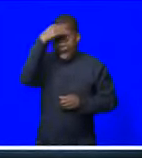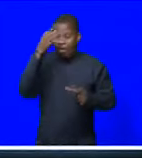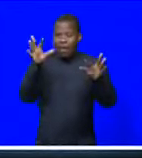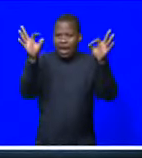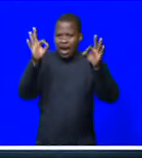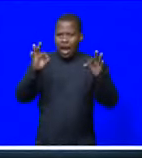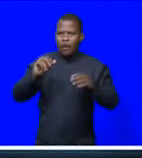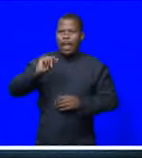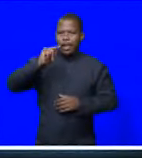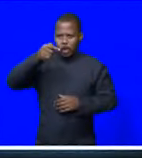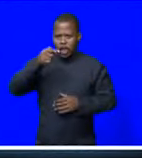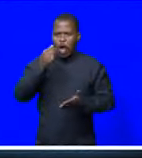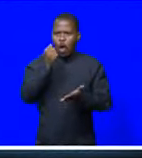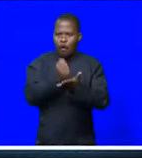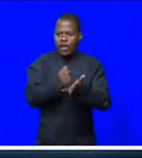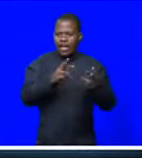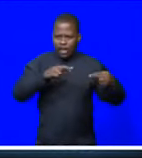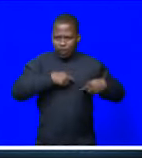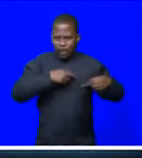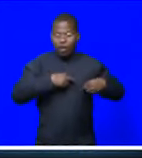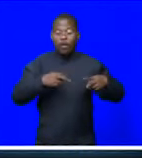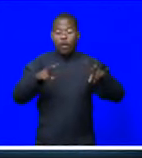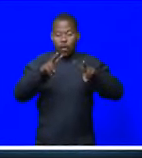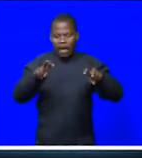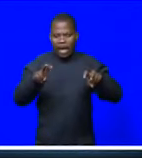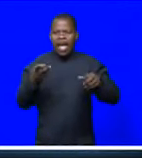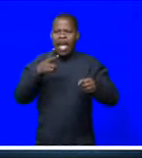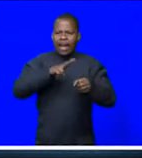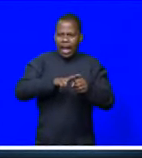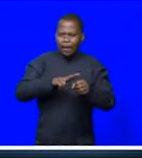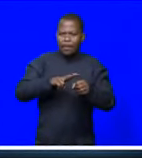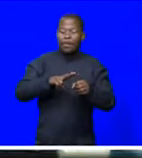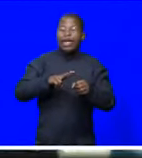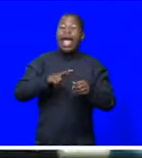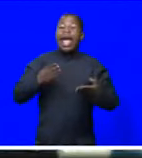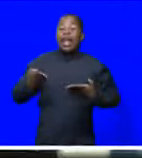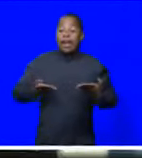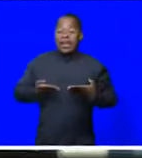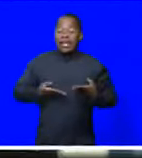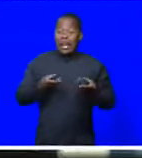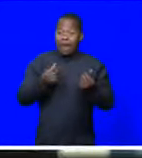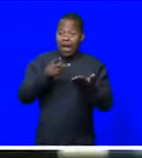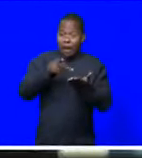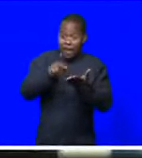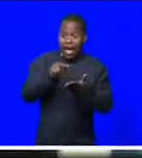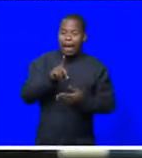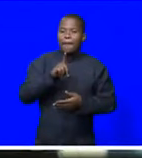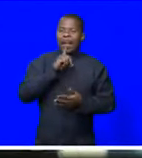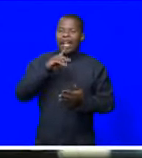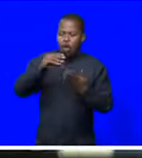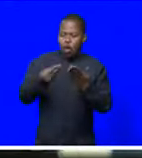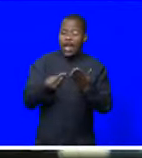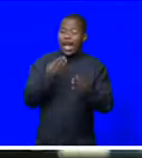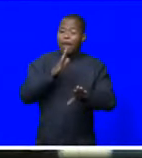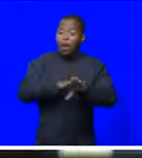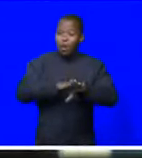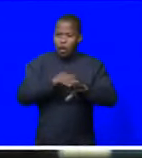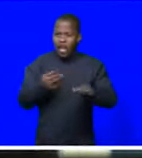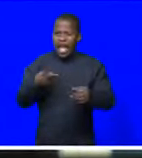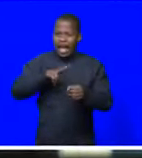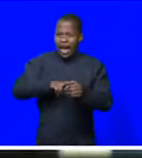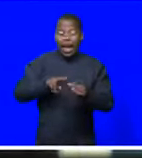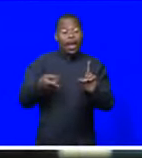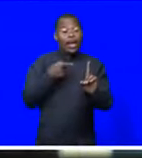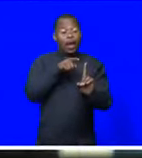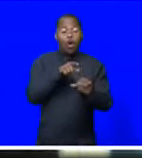office. Santa Lucia Funeral Services was paid the money without proper documentation. Dr. Zwane asked that the matter should be